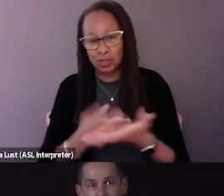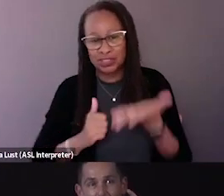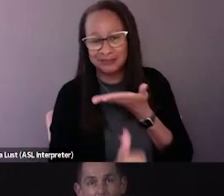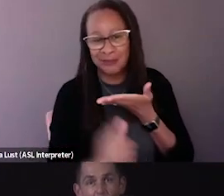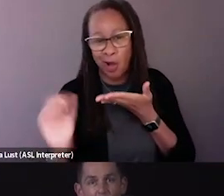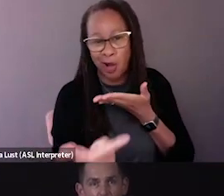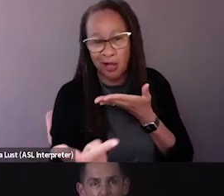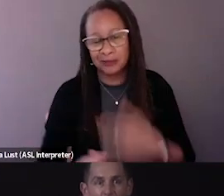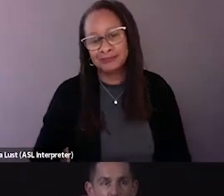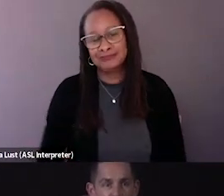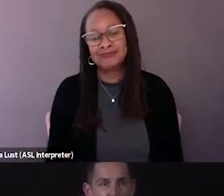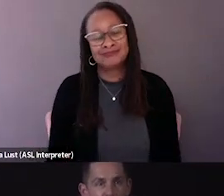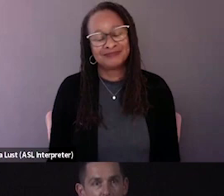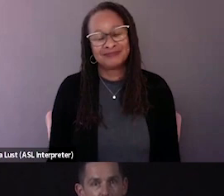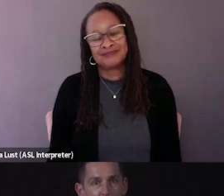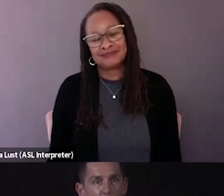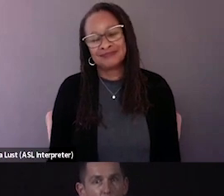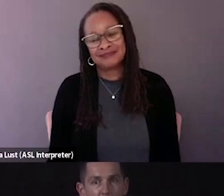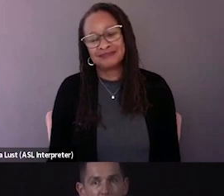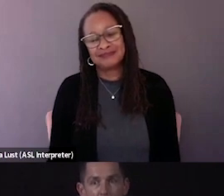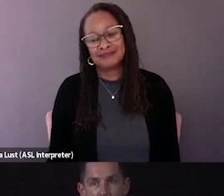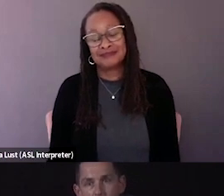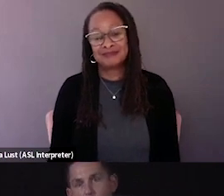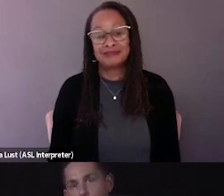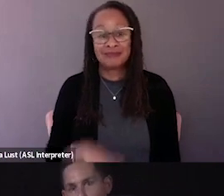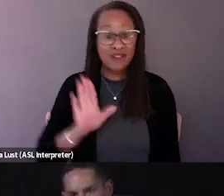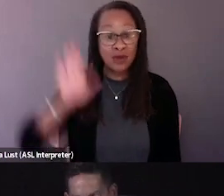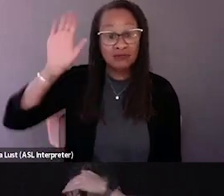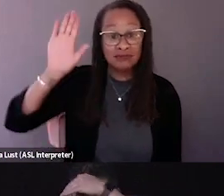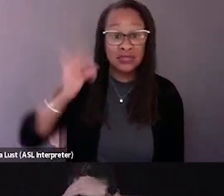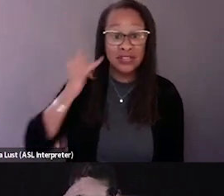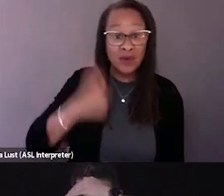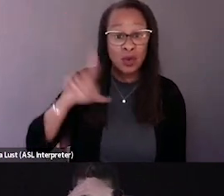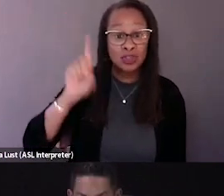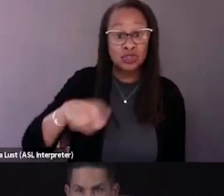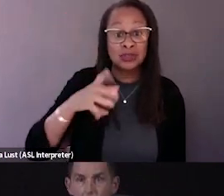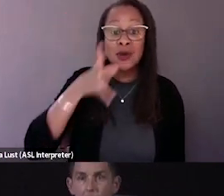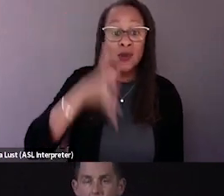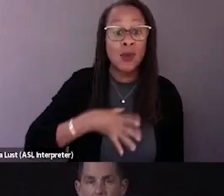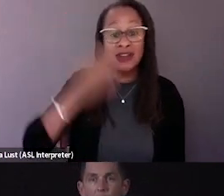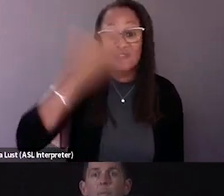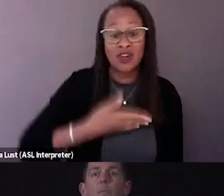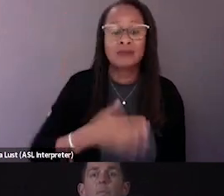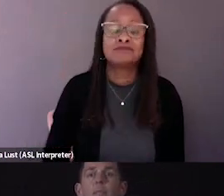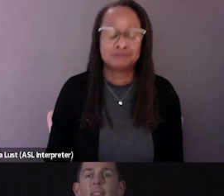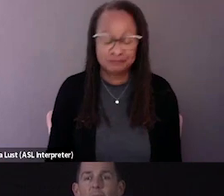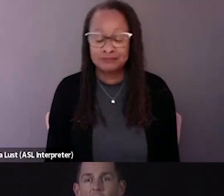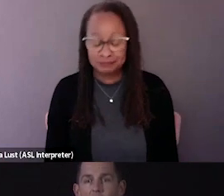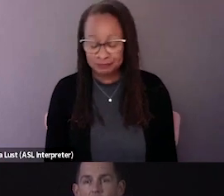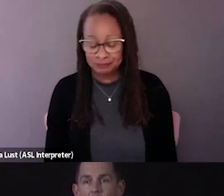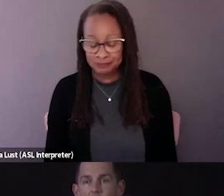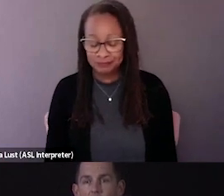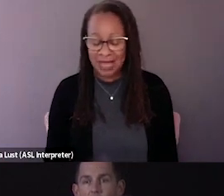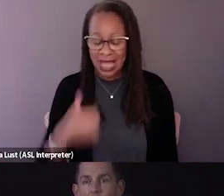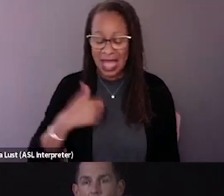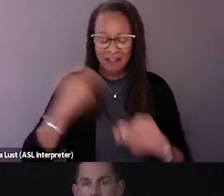Very good. Let's go to the audience questions. If you have a question, can you please raise your hand? Yes, ma'am, up front. Okay, this is, I'm having